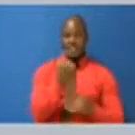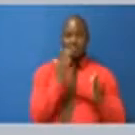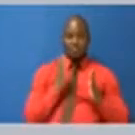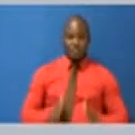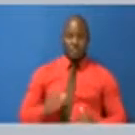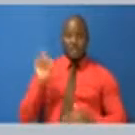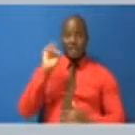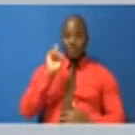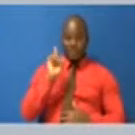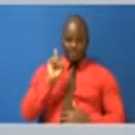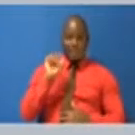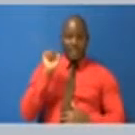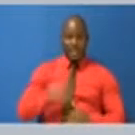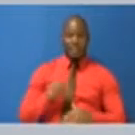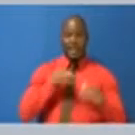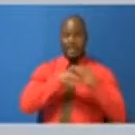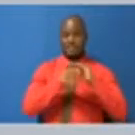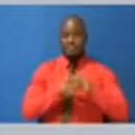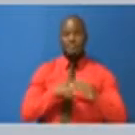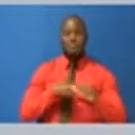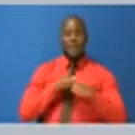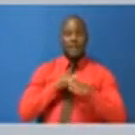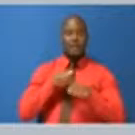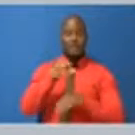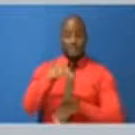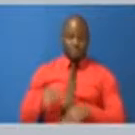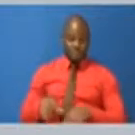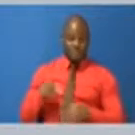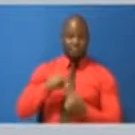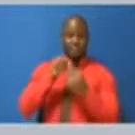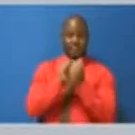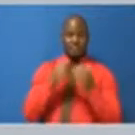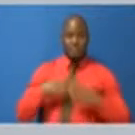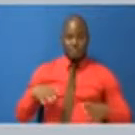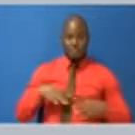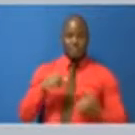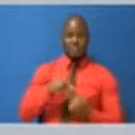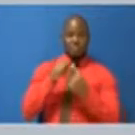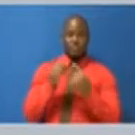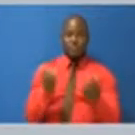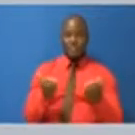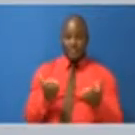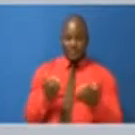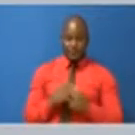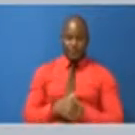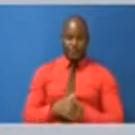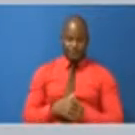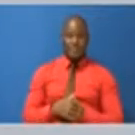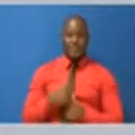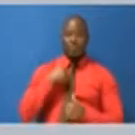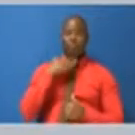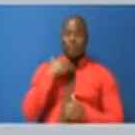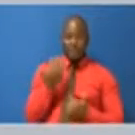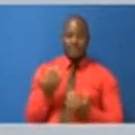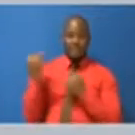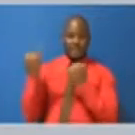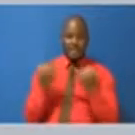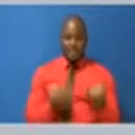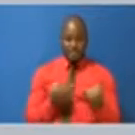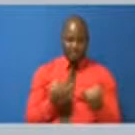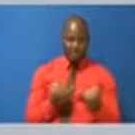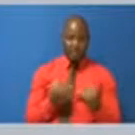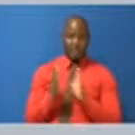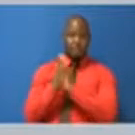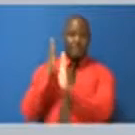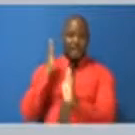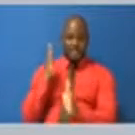nairobi be able to assess the transport especially the people with special need i would want us to introduce